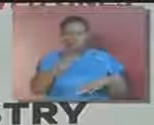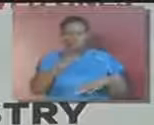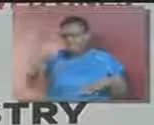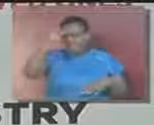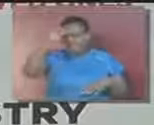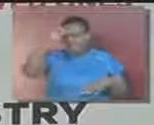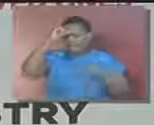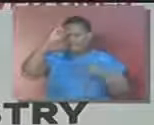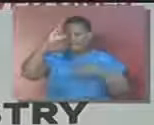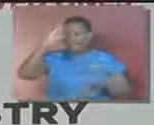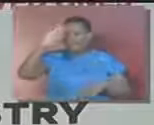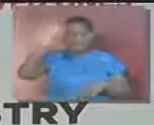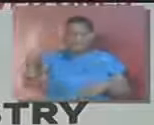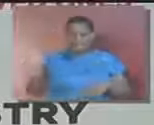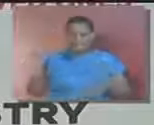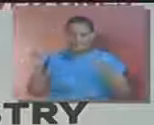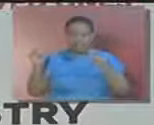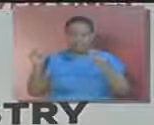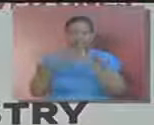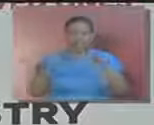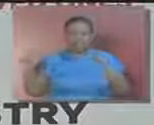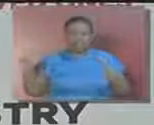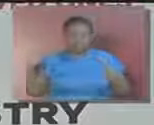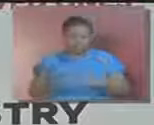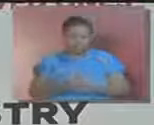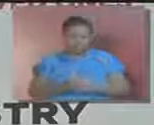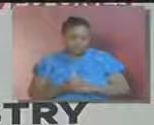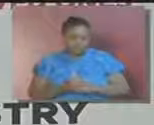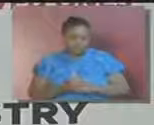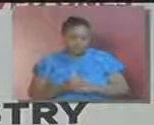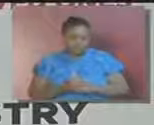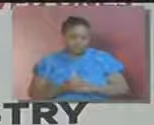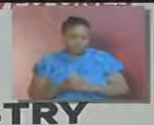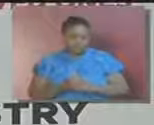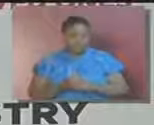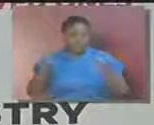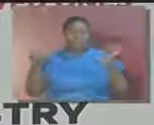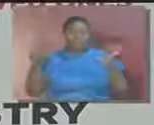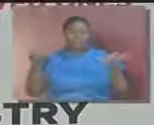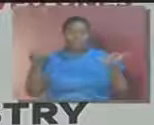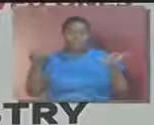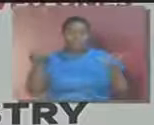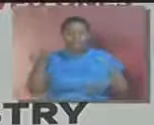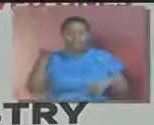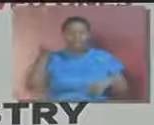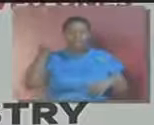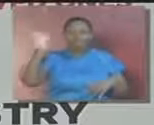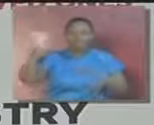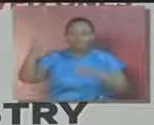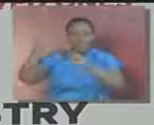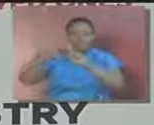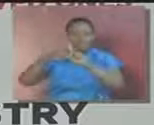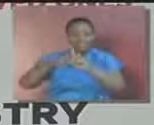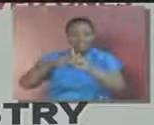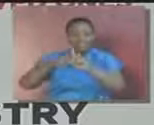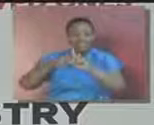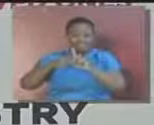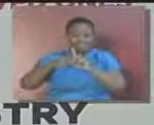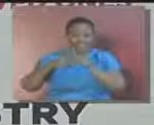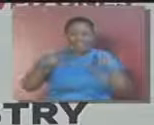At this stage in the pandemic, 14 months now, to think that I am somehow